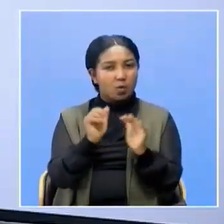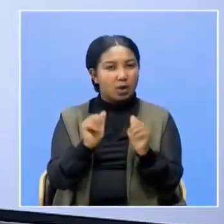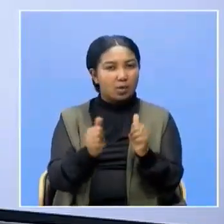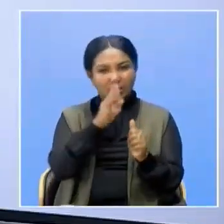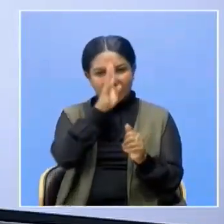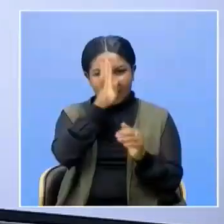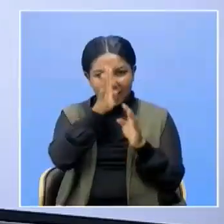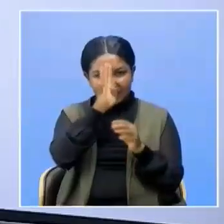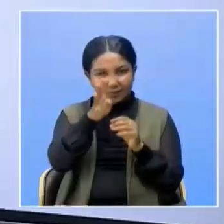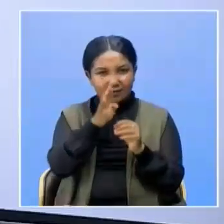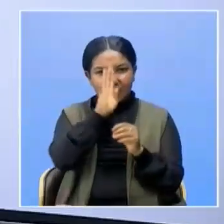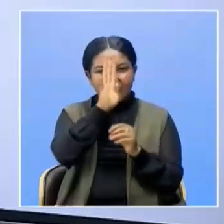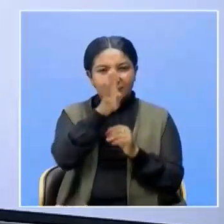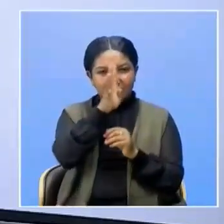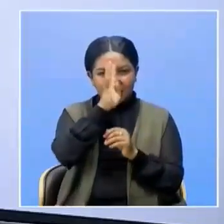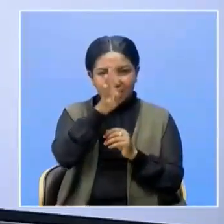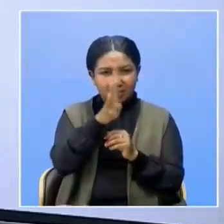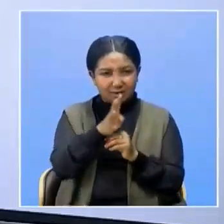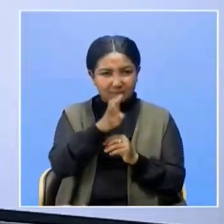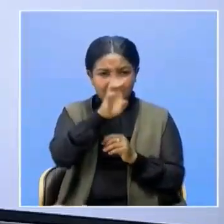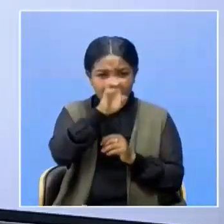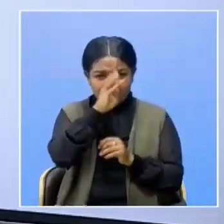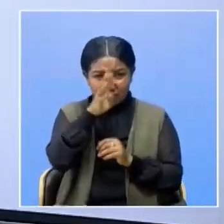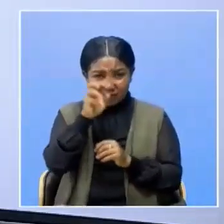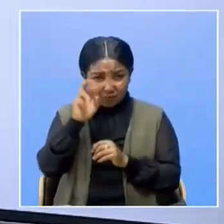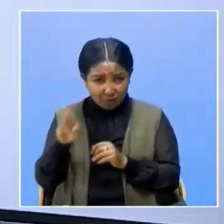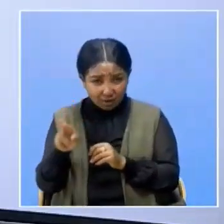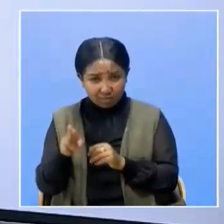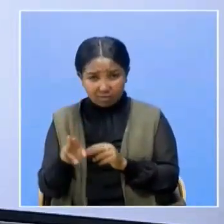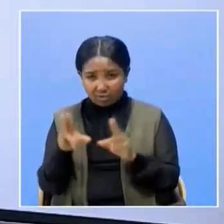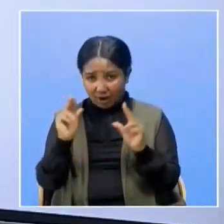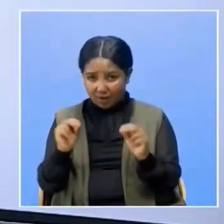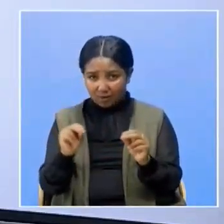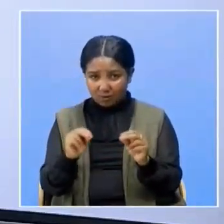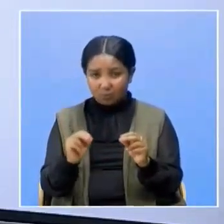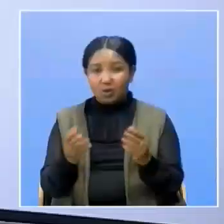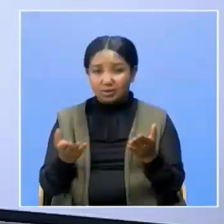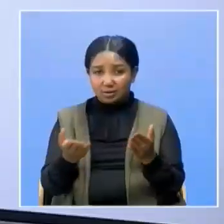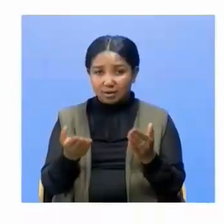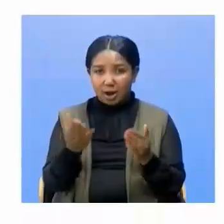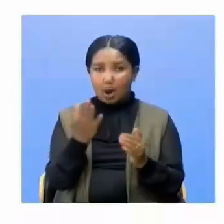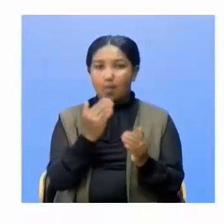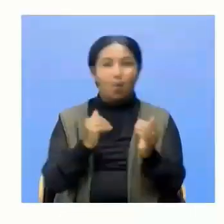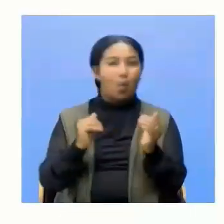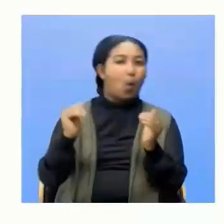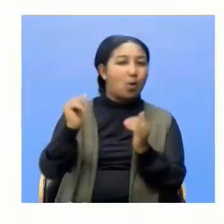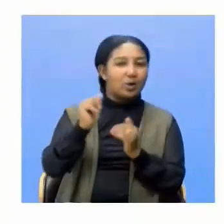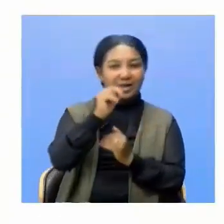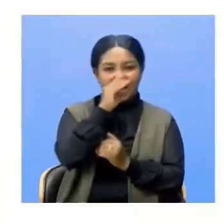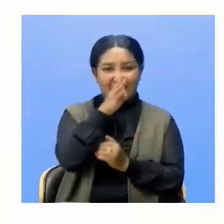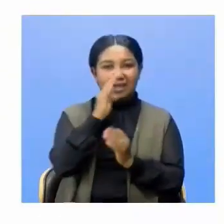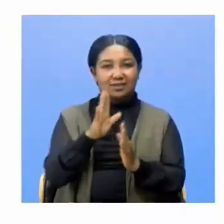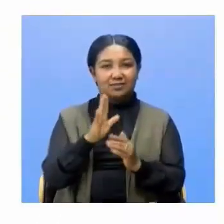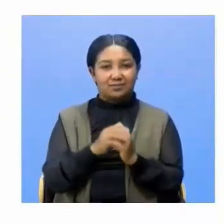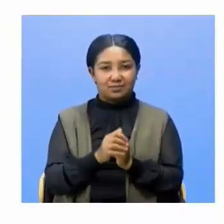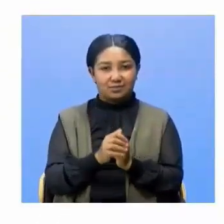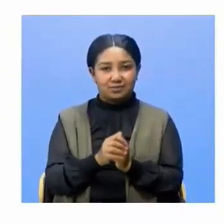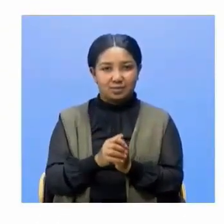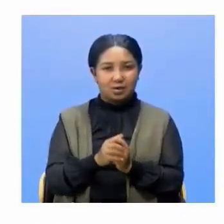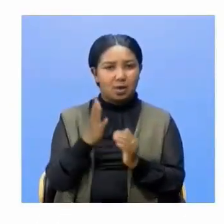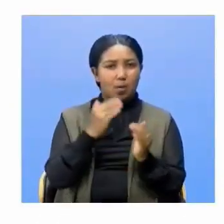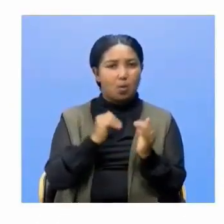creative? Can you say creativer? No. We say what? More creative.